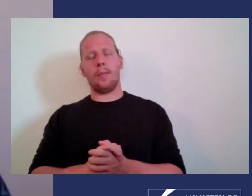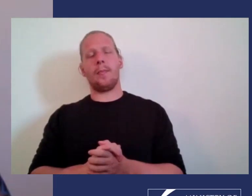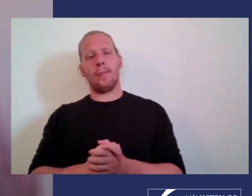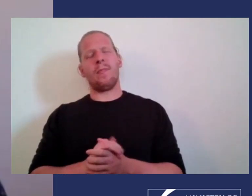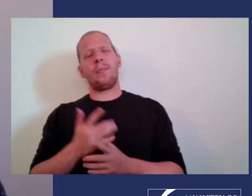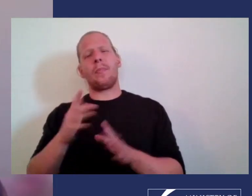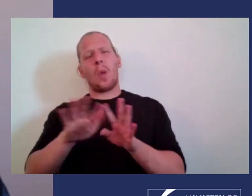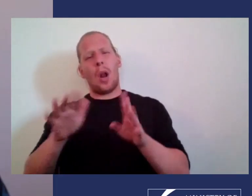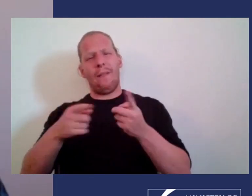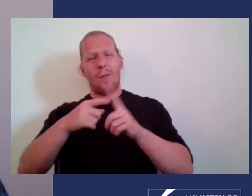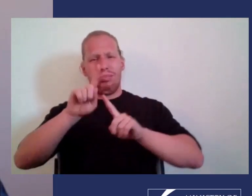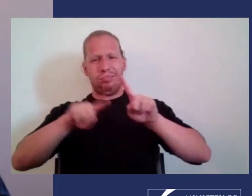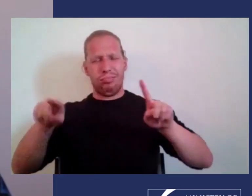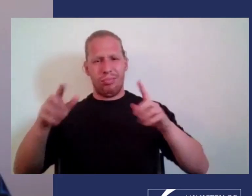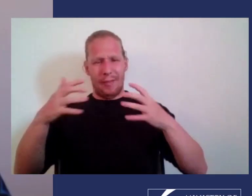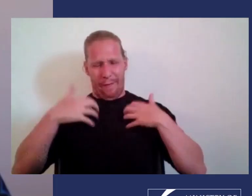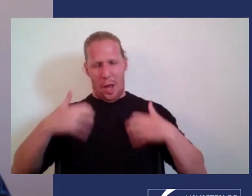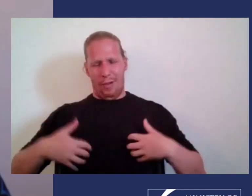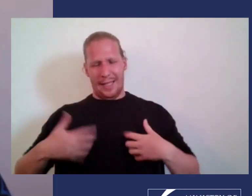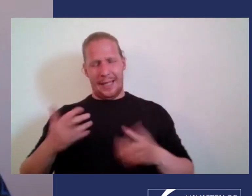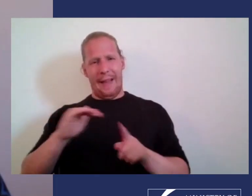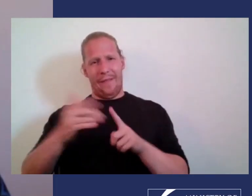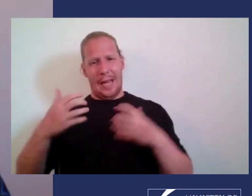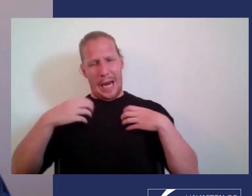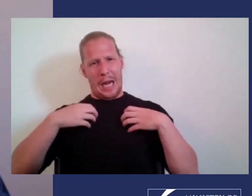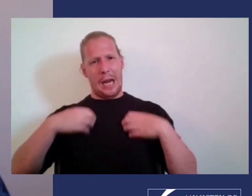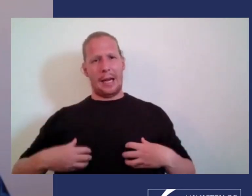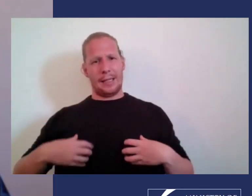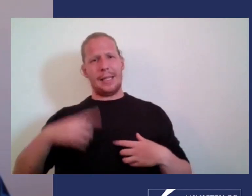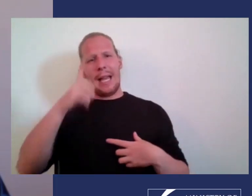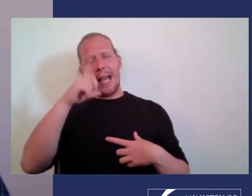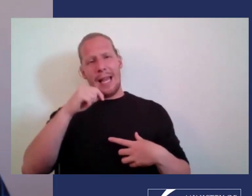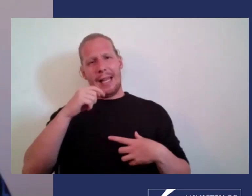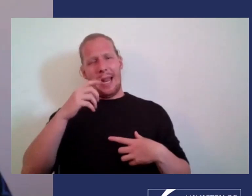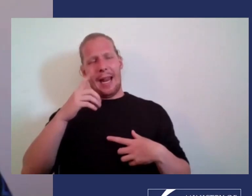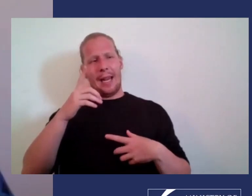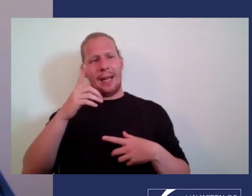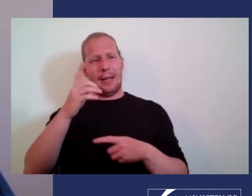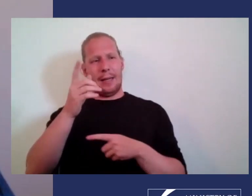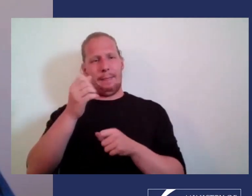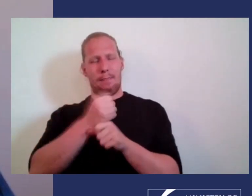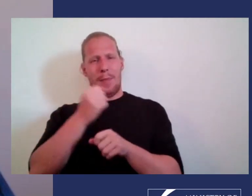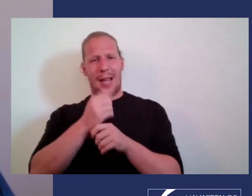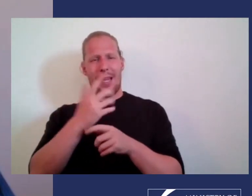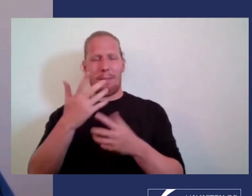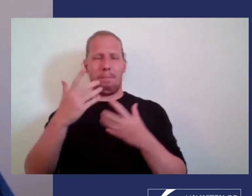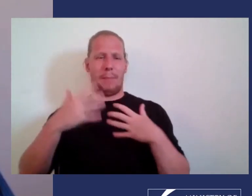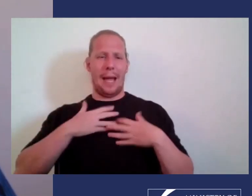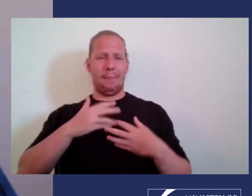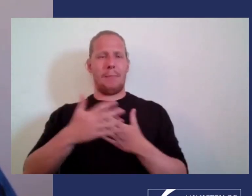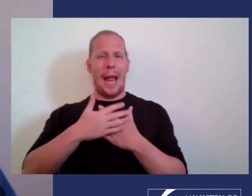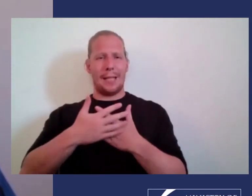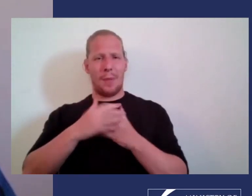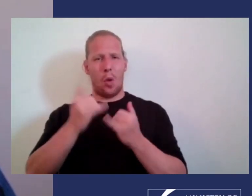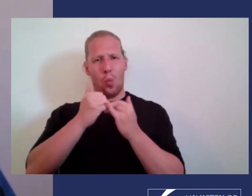lungs, which COVID can, it can make asthma worse. And so we do want to